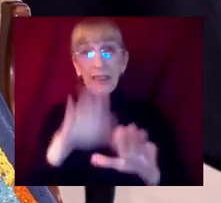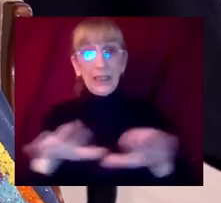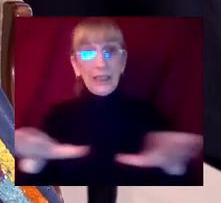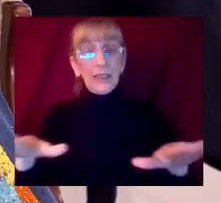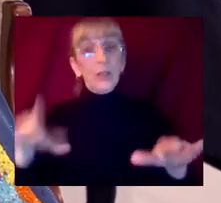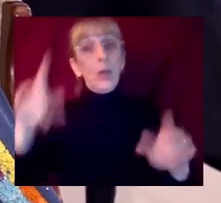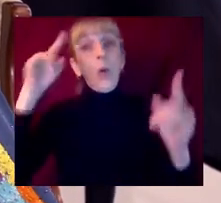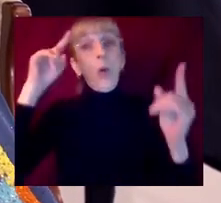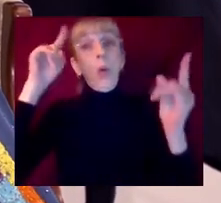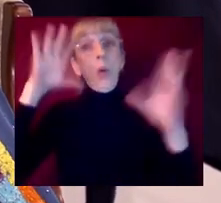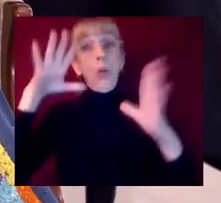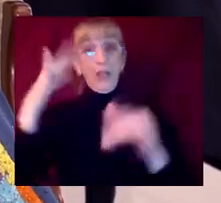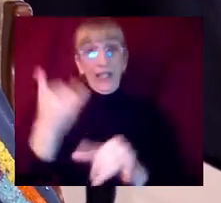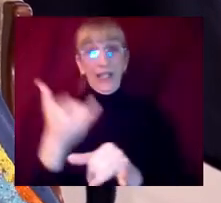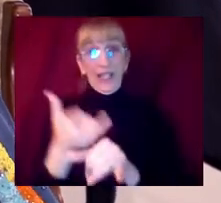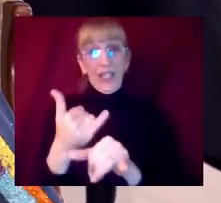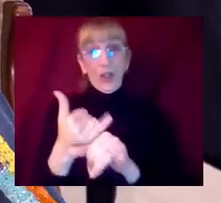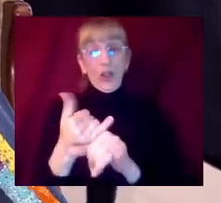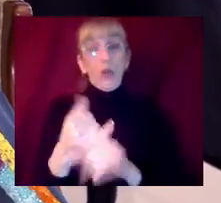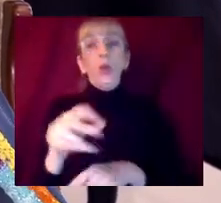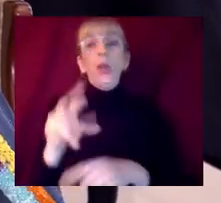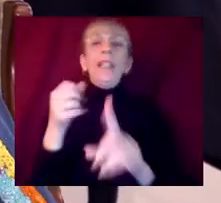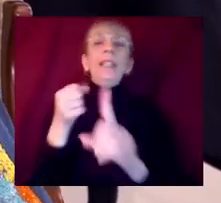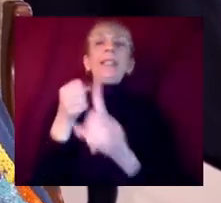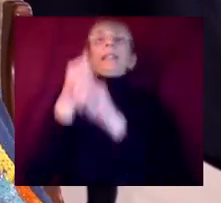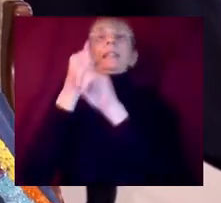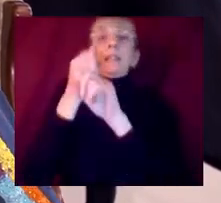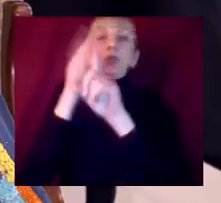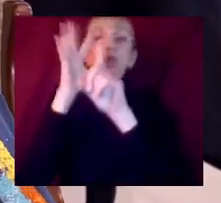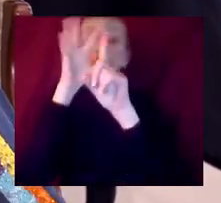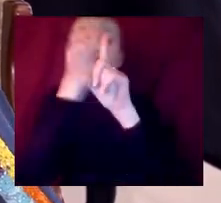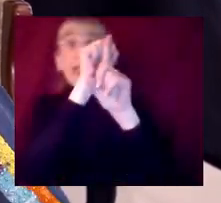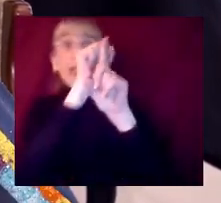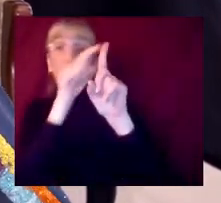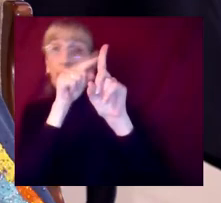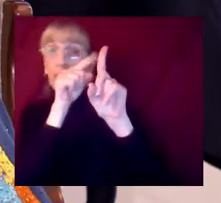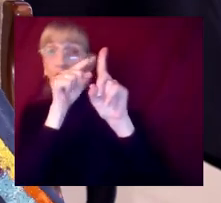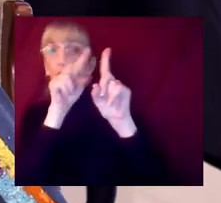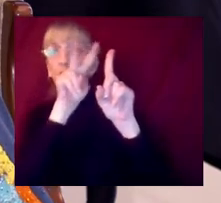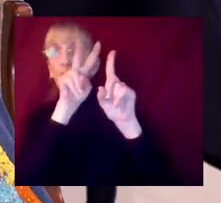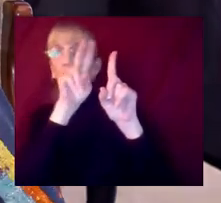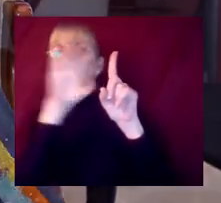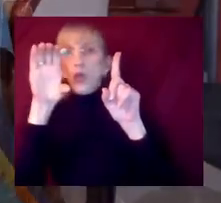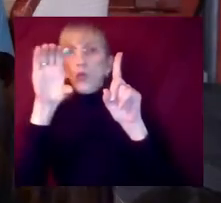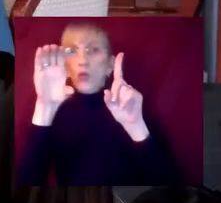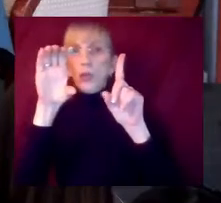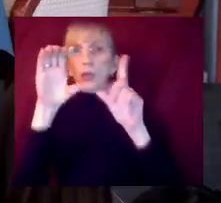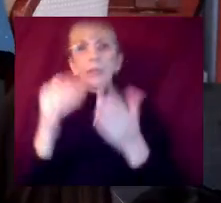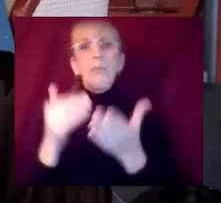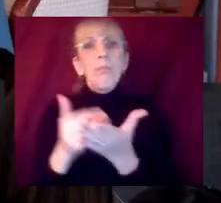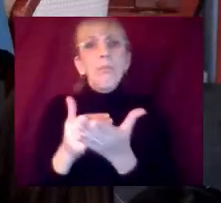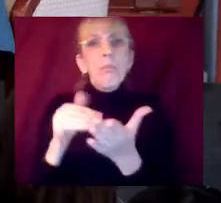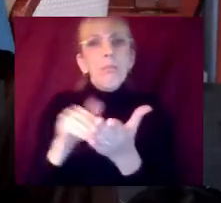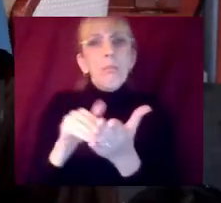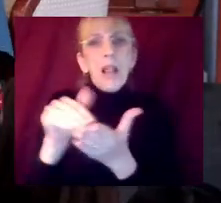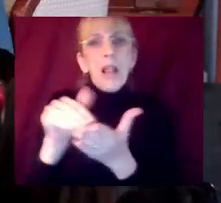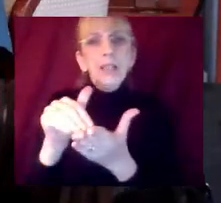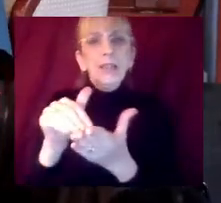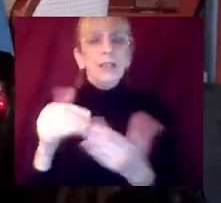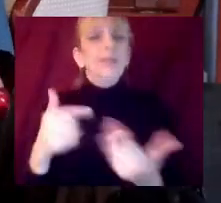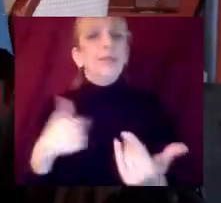that we'll reach that 200 million mark. And that's a lot of books that's in the hands of a lot of children, and I take a lot of pride in